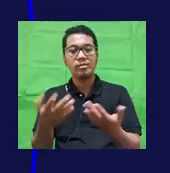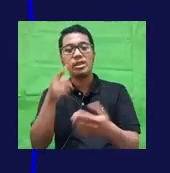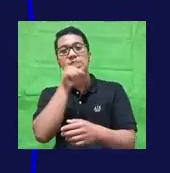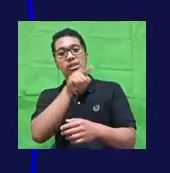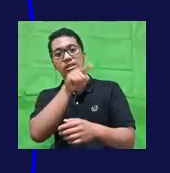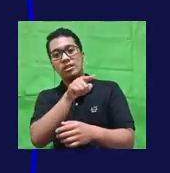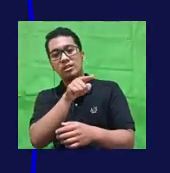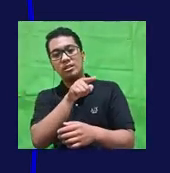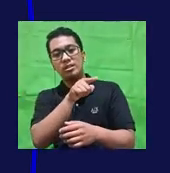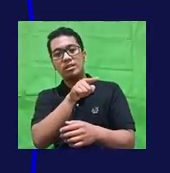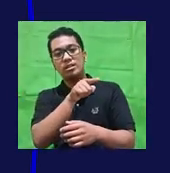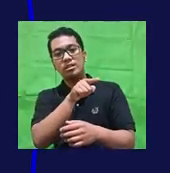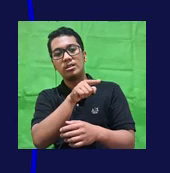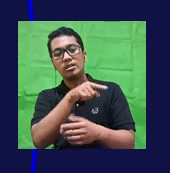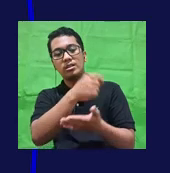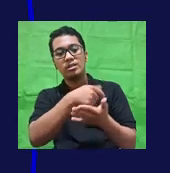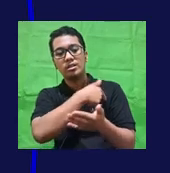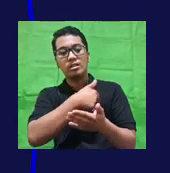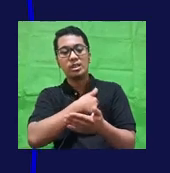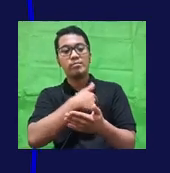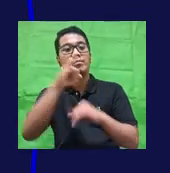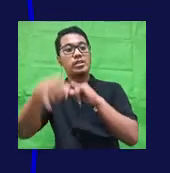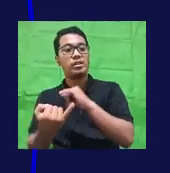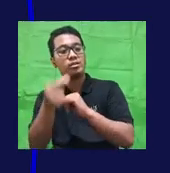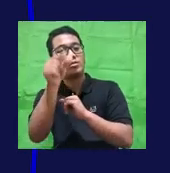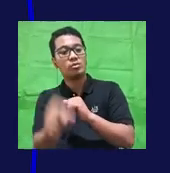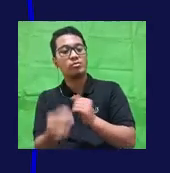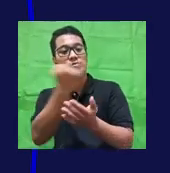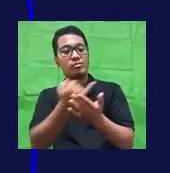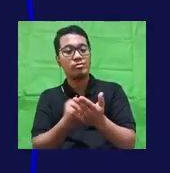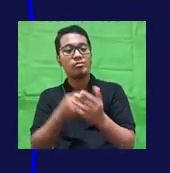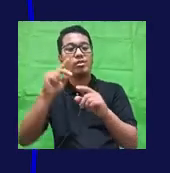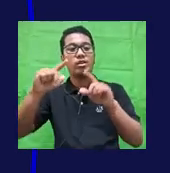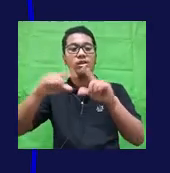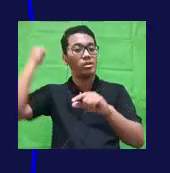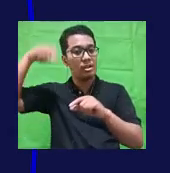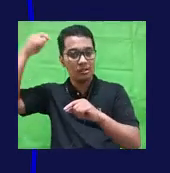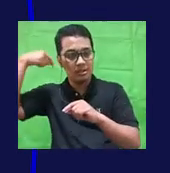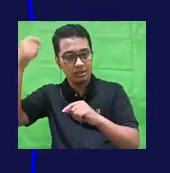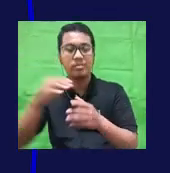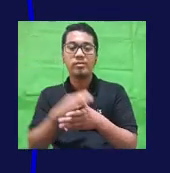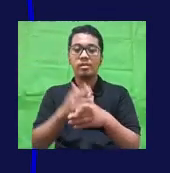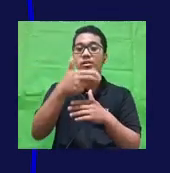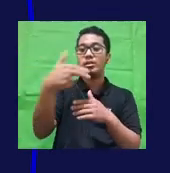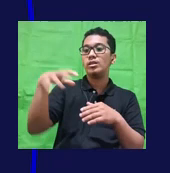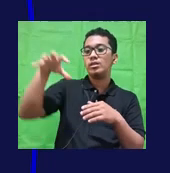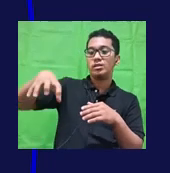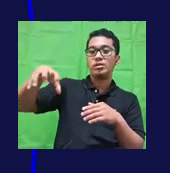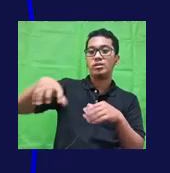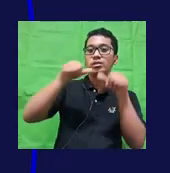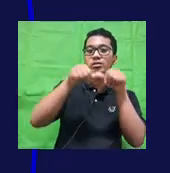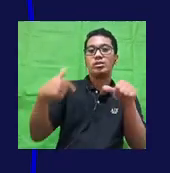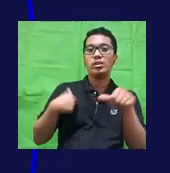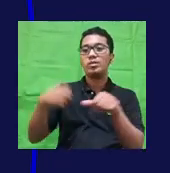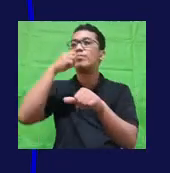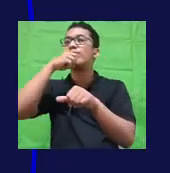book artist, and then his role was being forgotten in Indonesia, and also related my grandfather, referring him